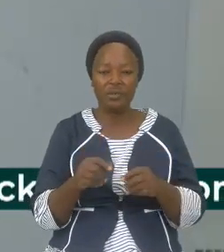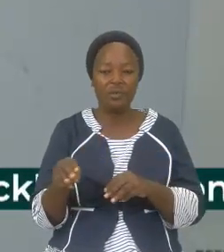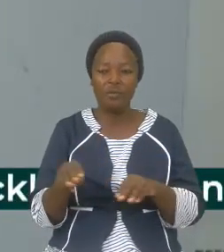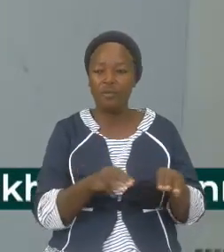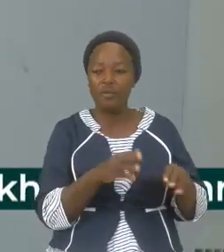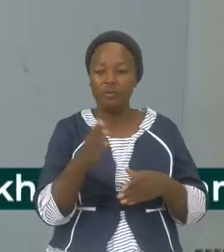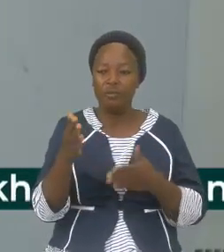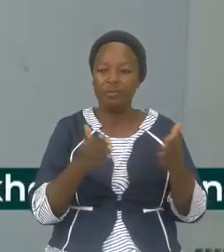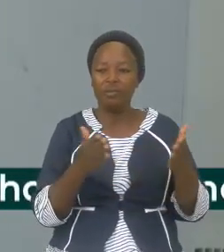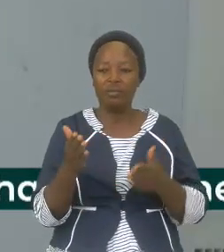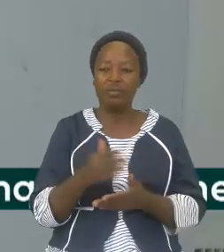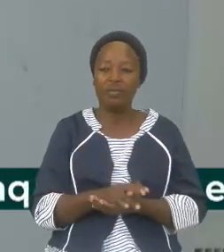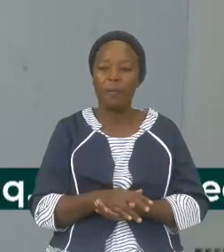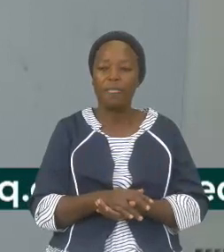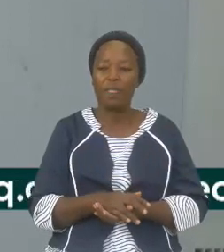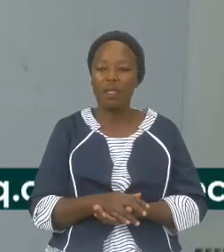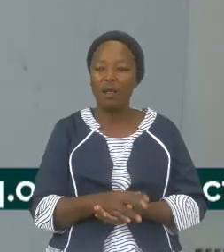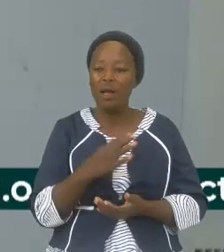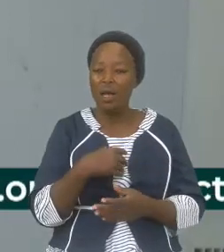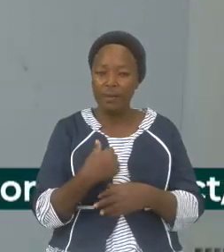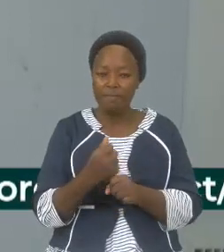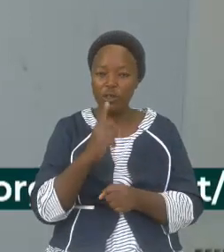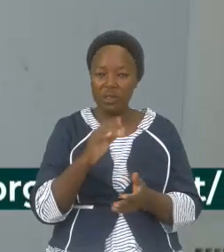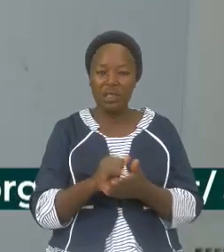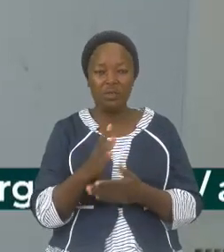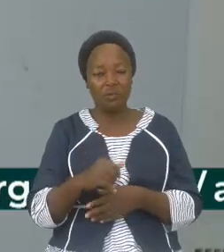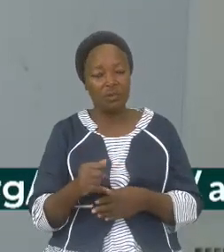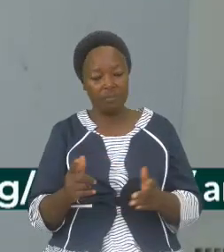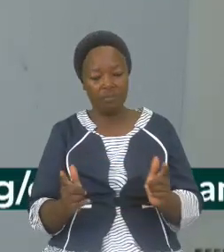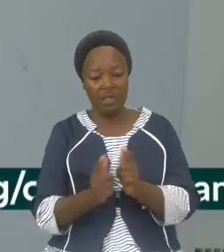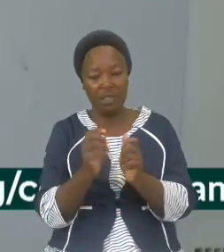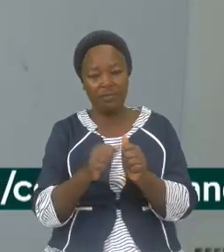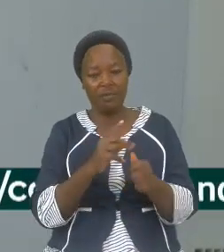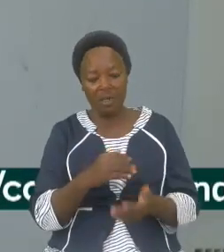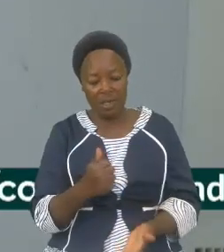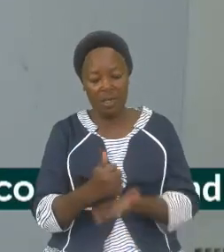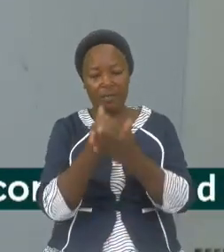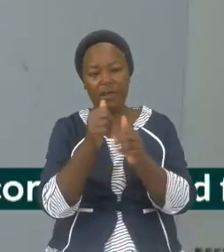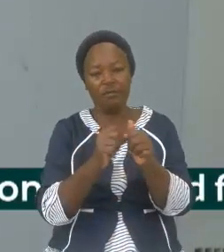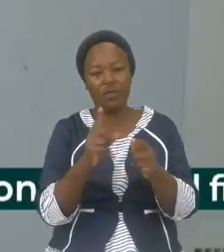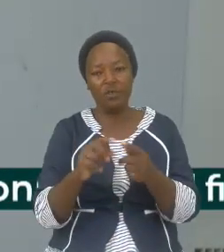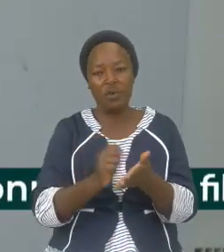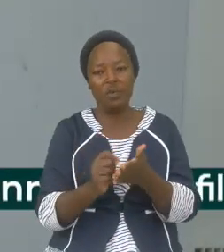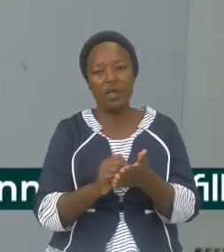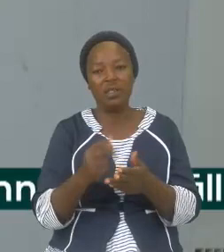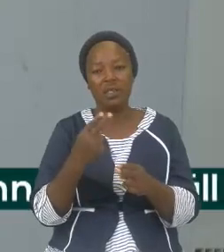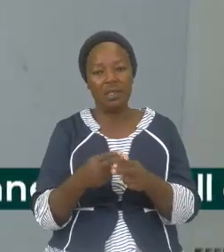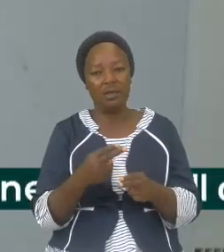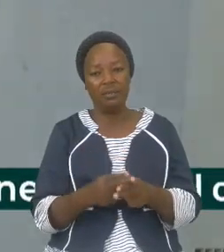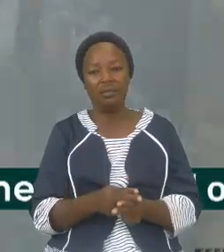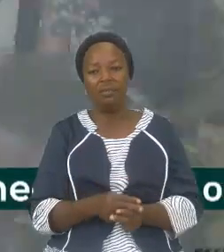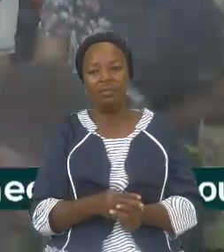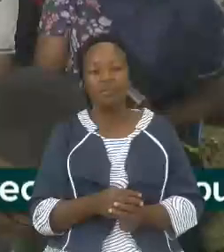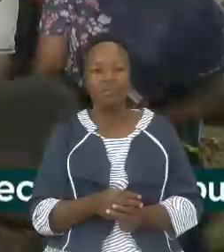and make sure you capture everyone.